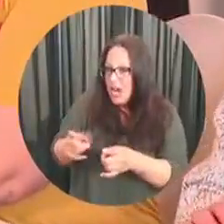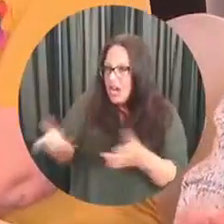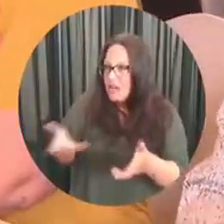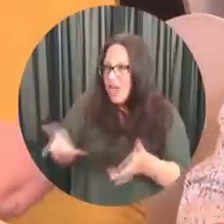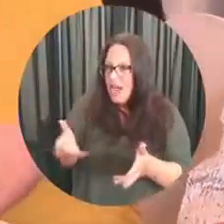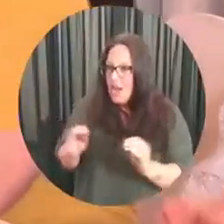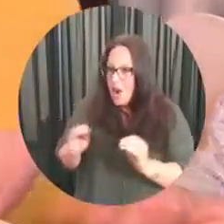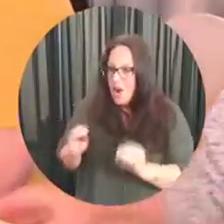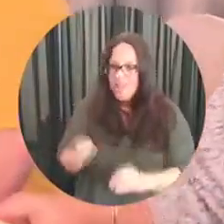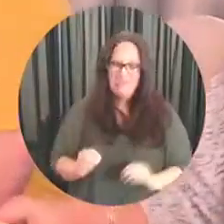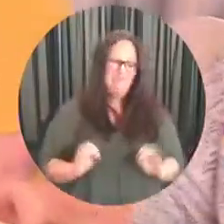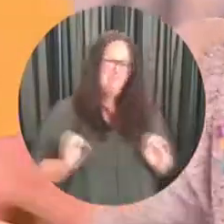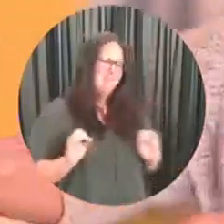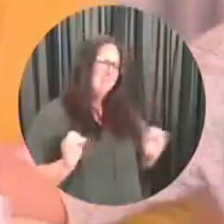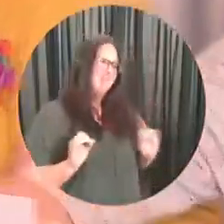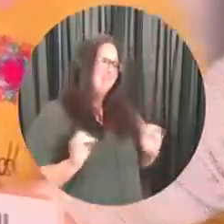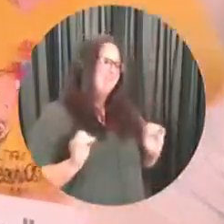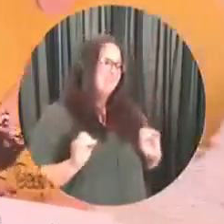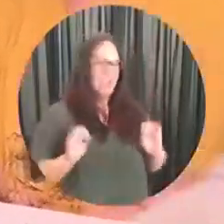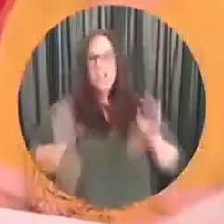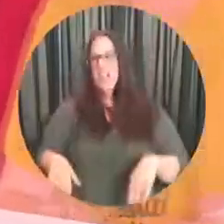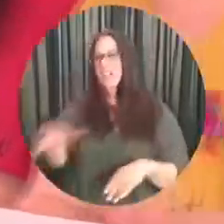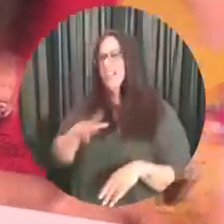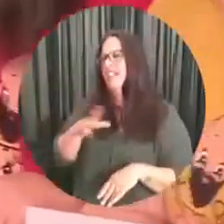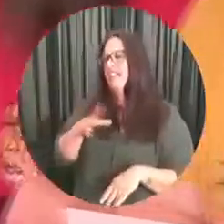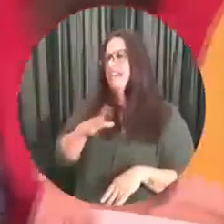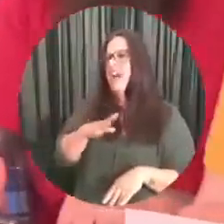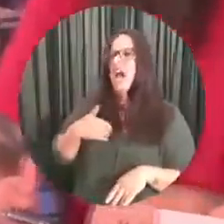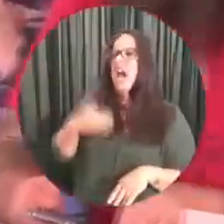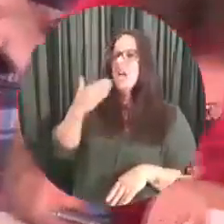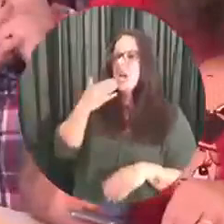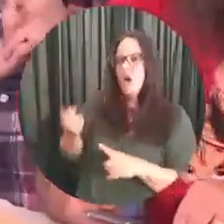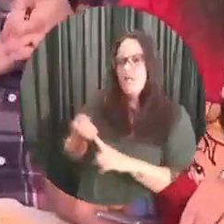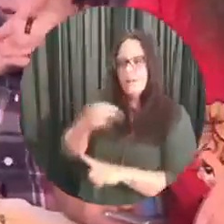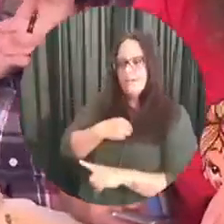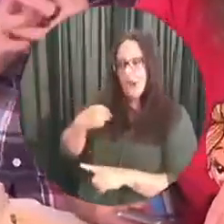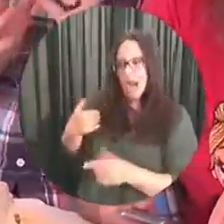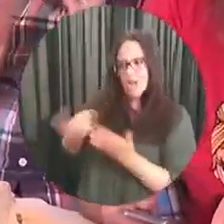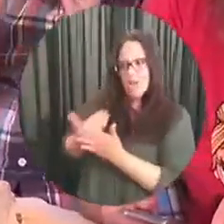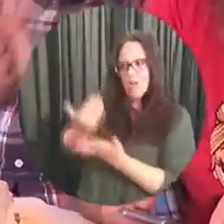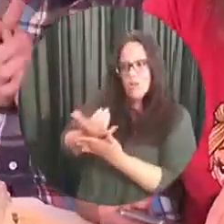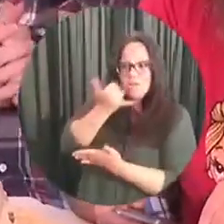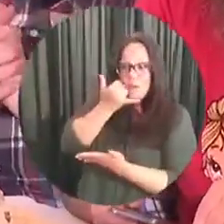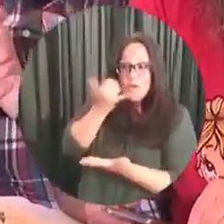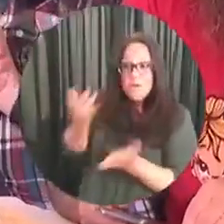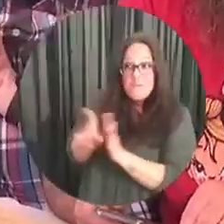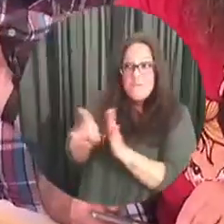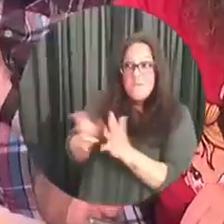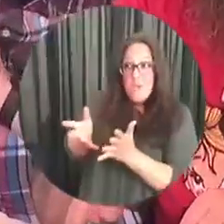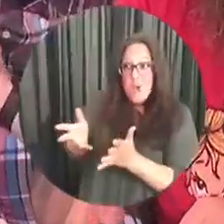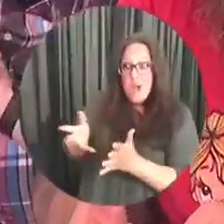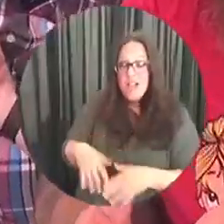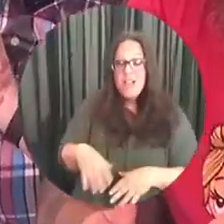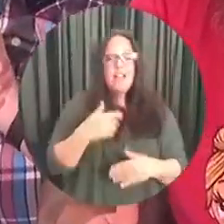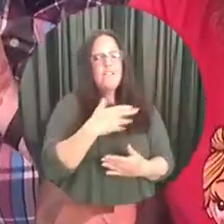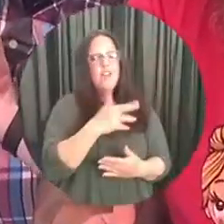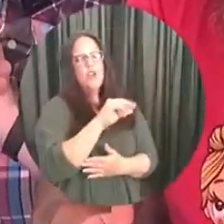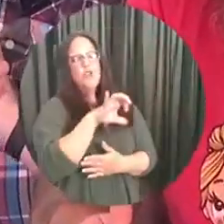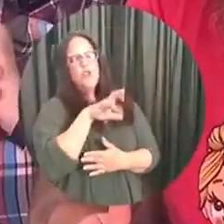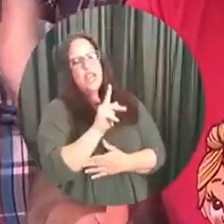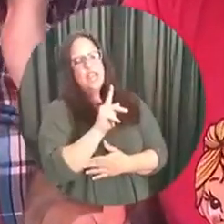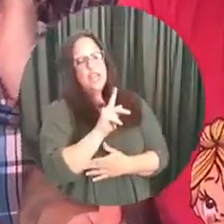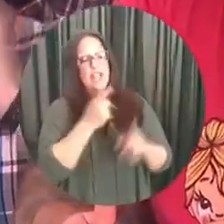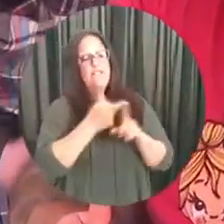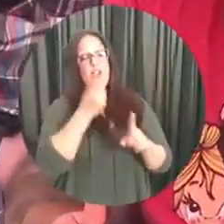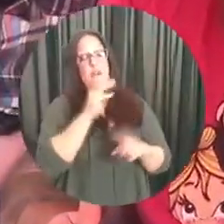waiting. Okay. I know my clan from Marietta has some new business. What's up? We've got Rick Metz from Metz Cleaning